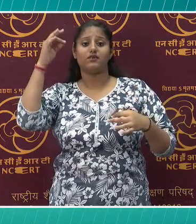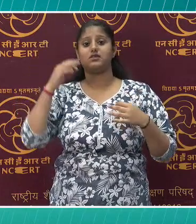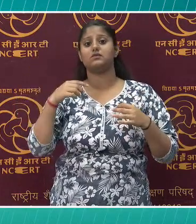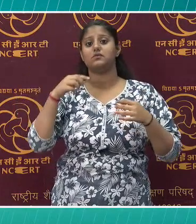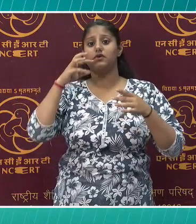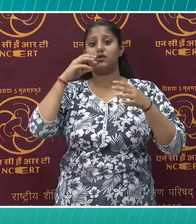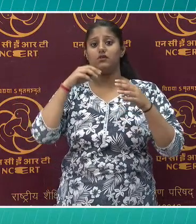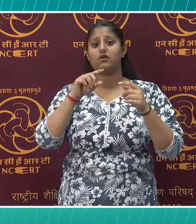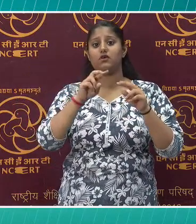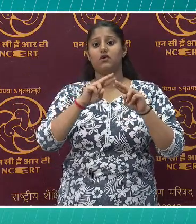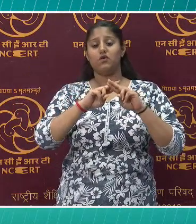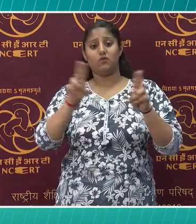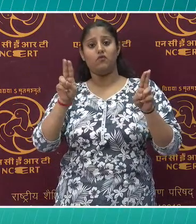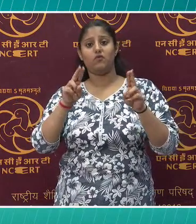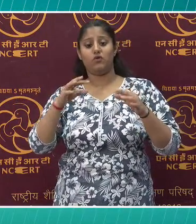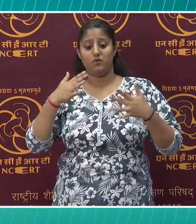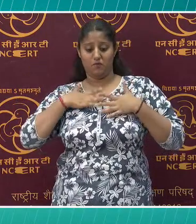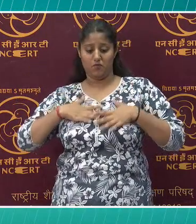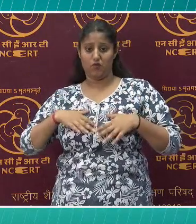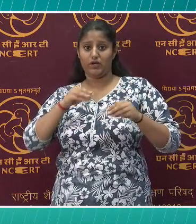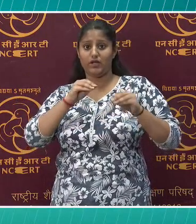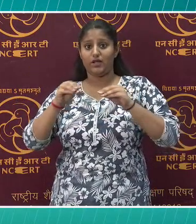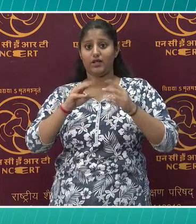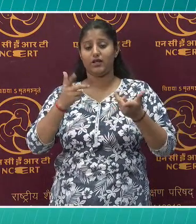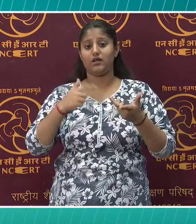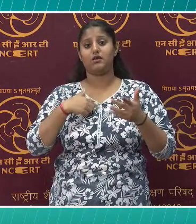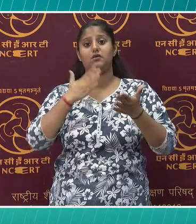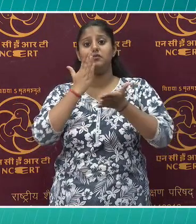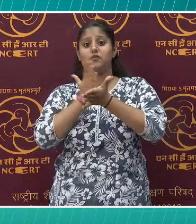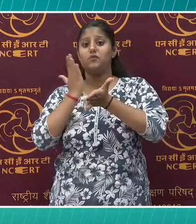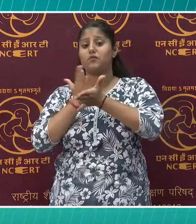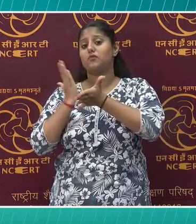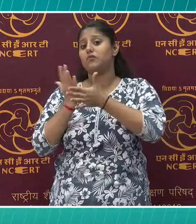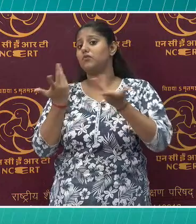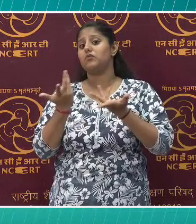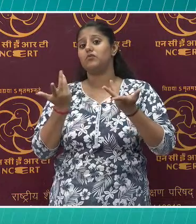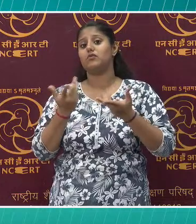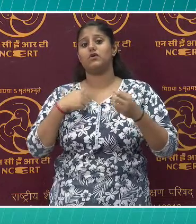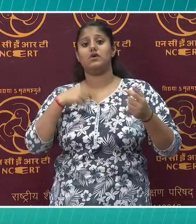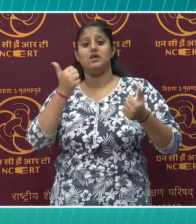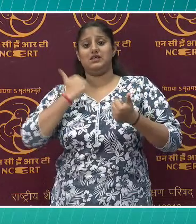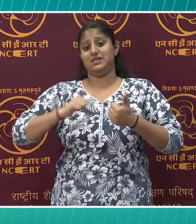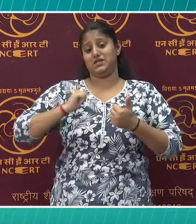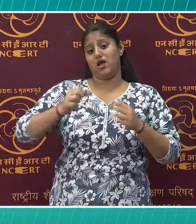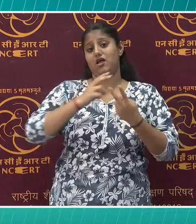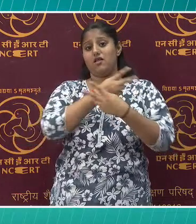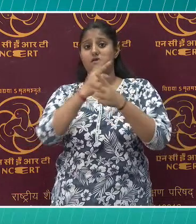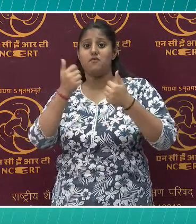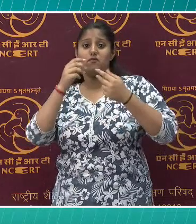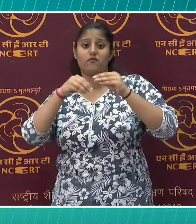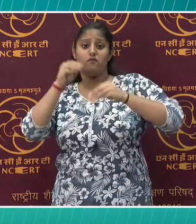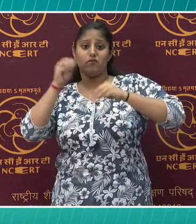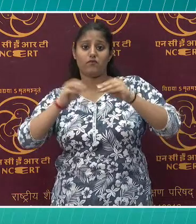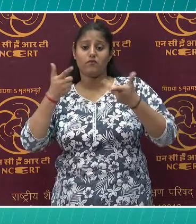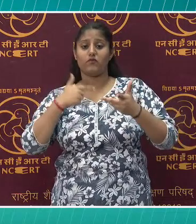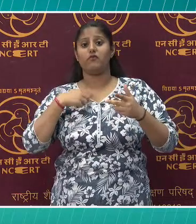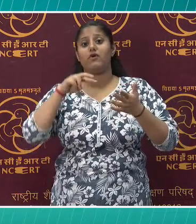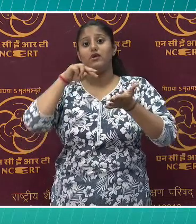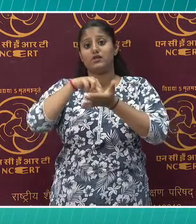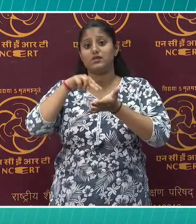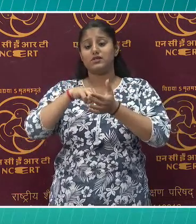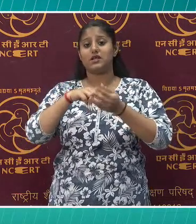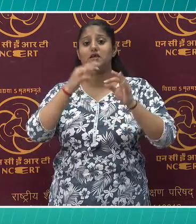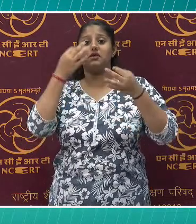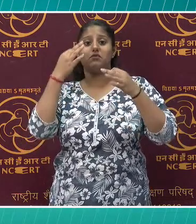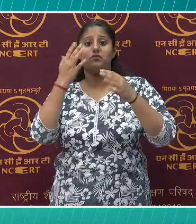whole anatomy of the body can be broken and you can stylize your movement. You can stand in a